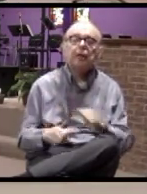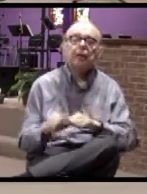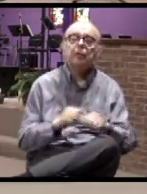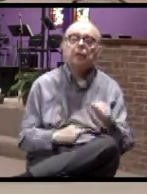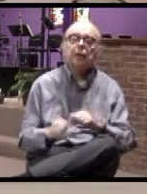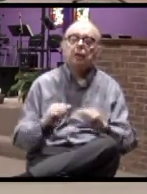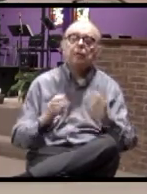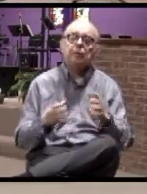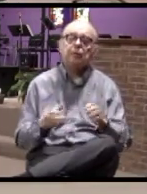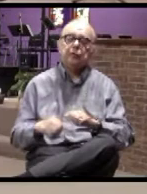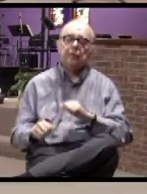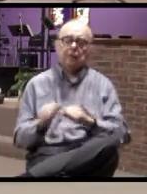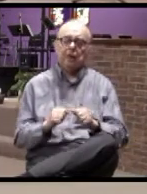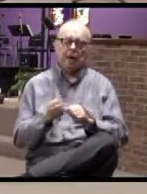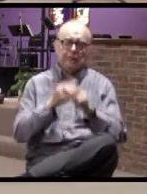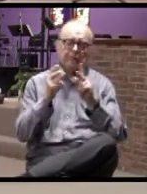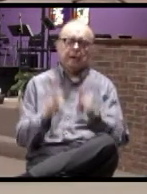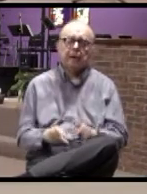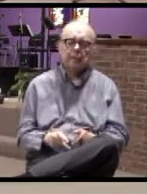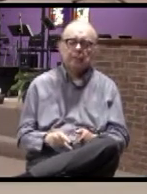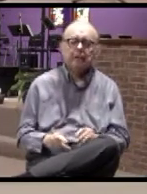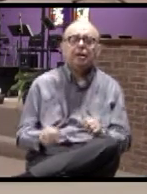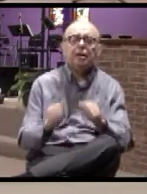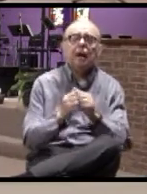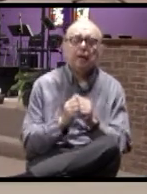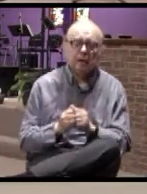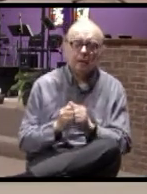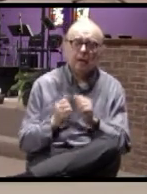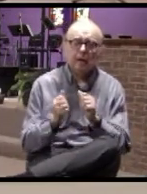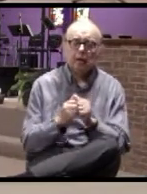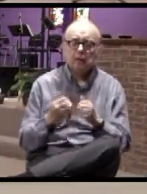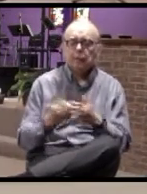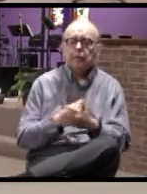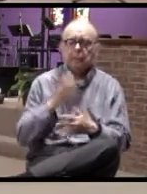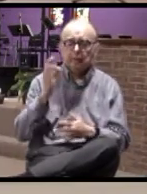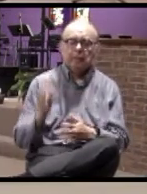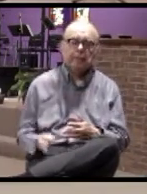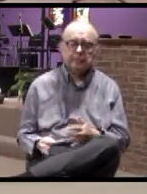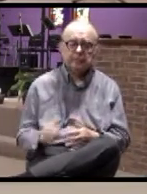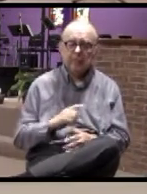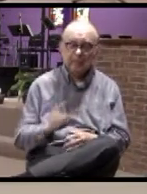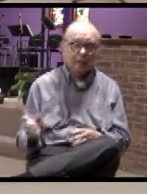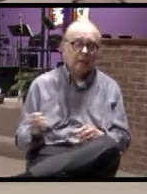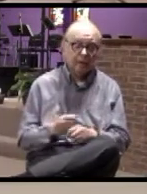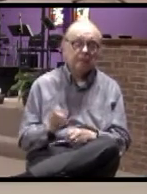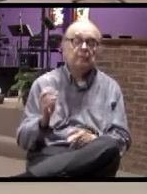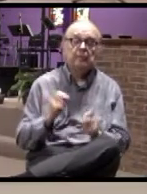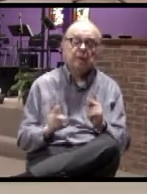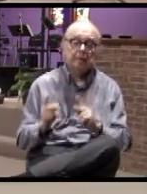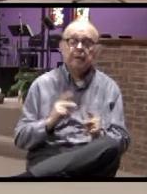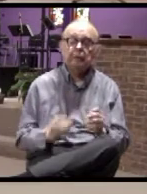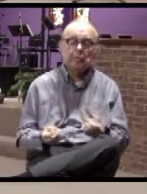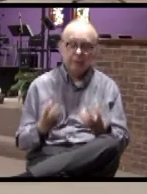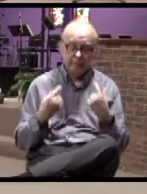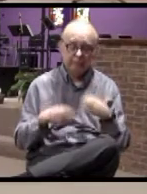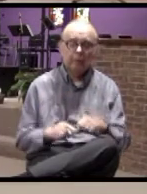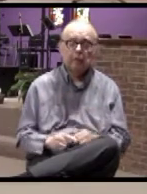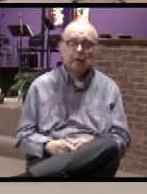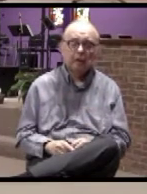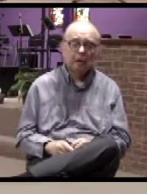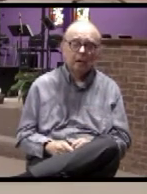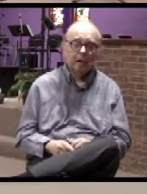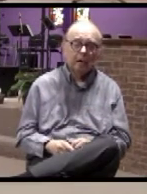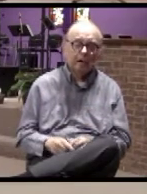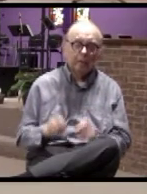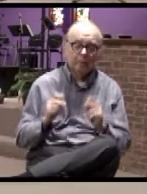grouping everybody together with this new pastor. And they're going to get a lot of people because people are